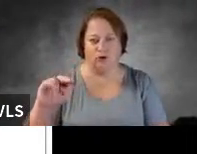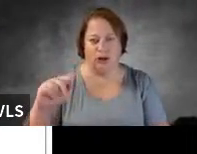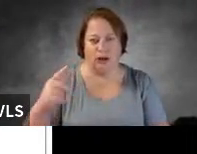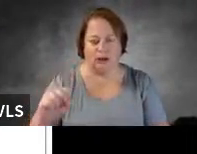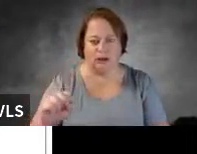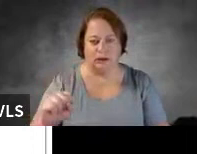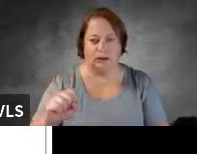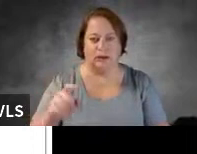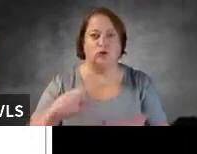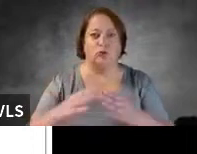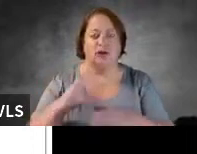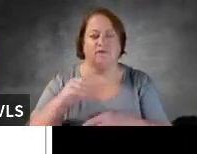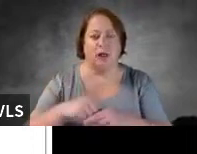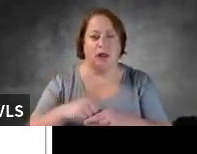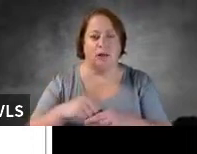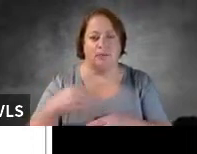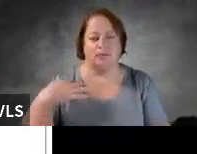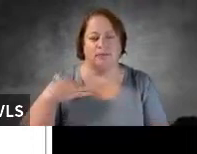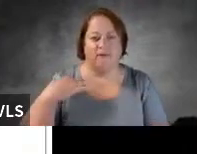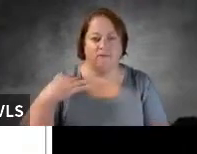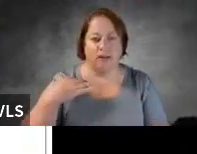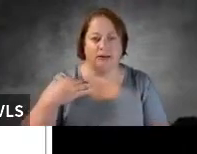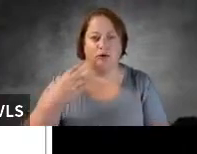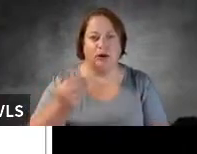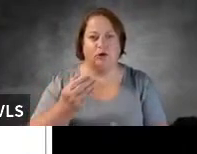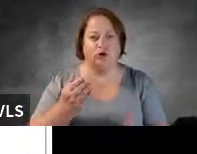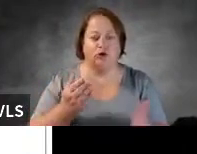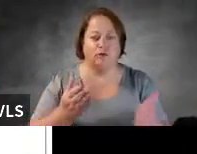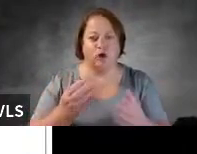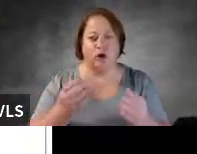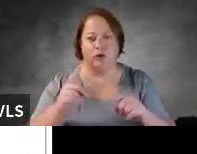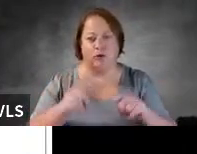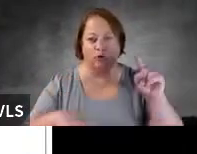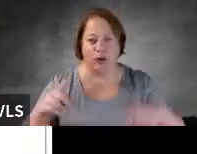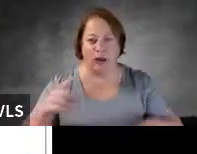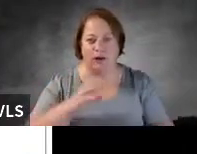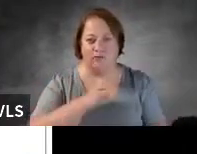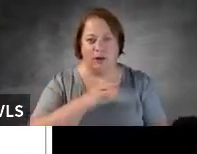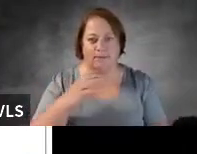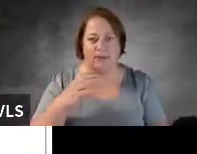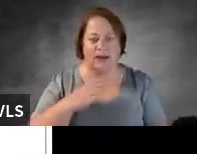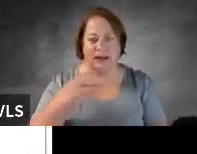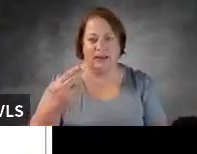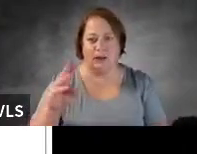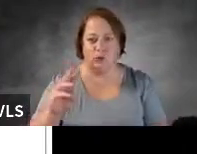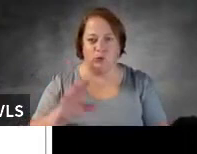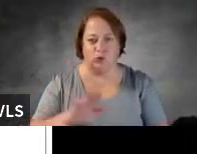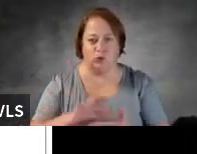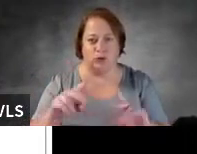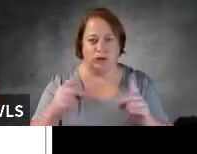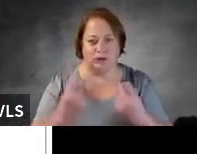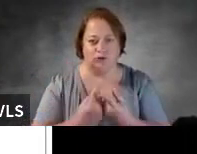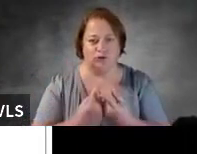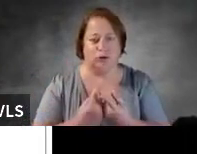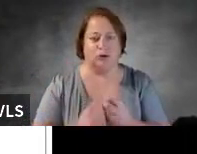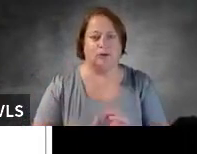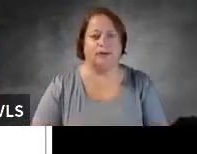community involvement includes volunteering and serving on a variety of committees in the Hazelwood School District.